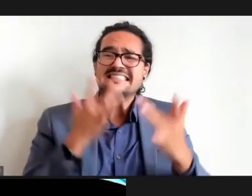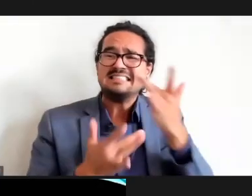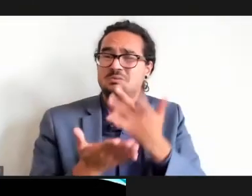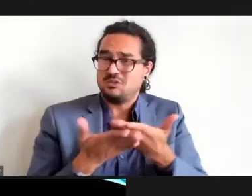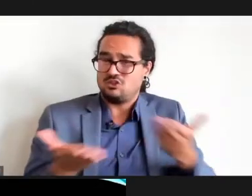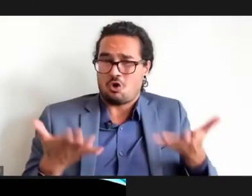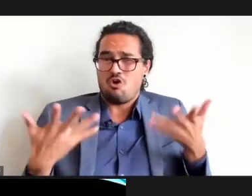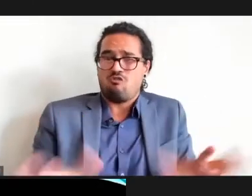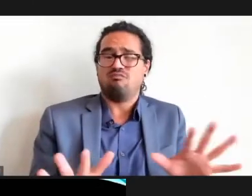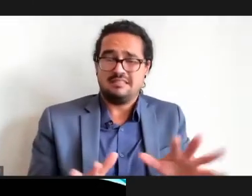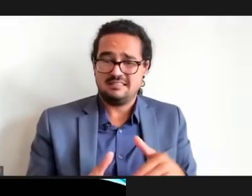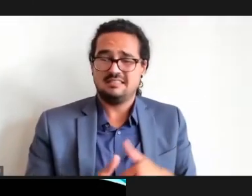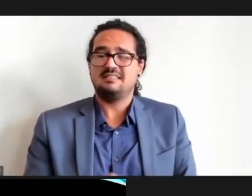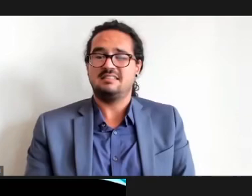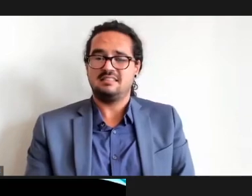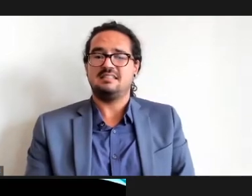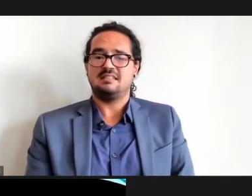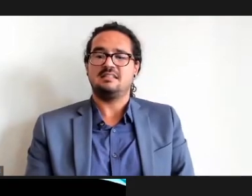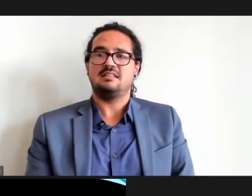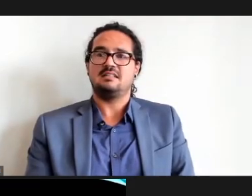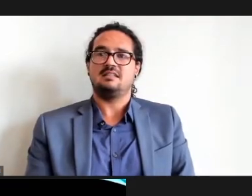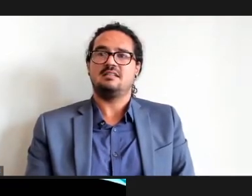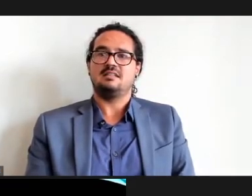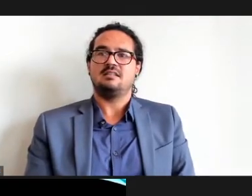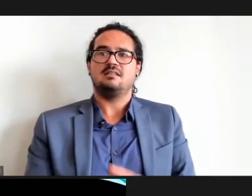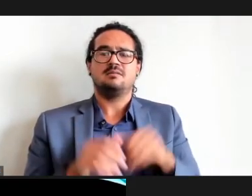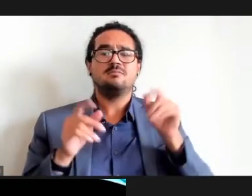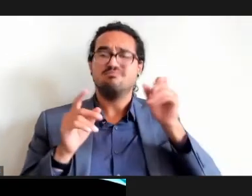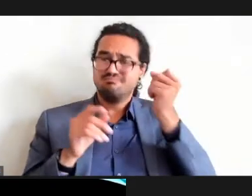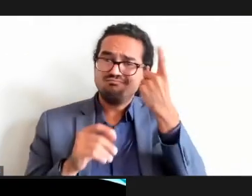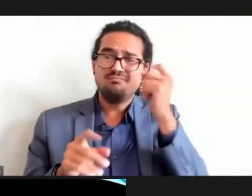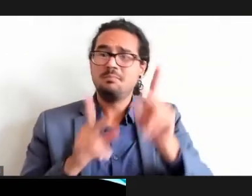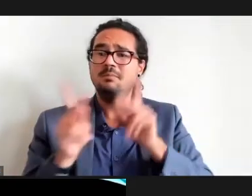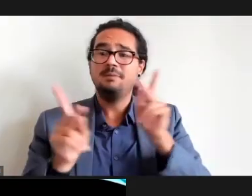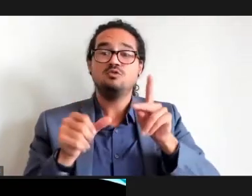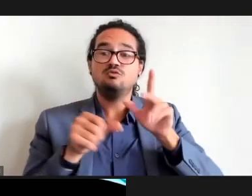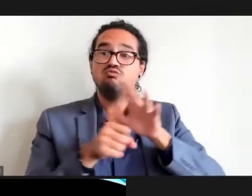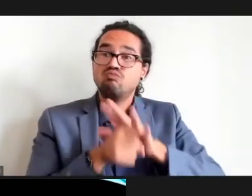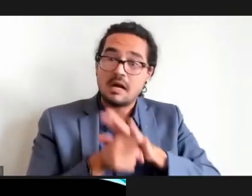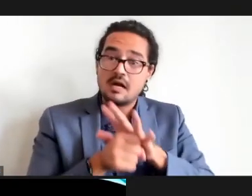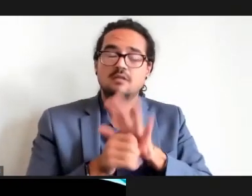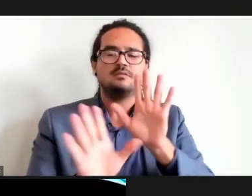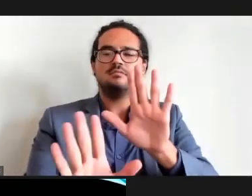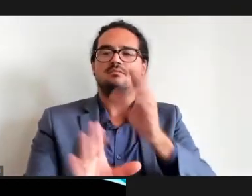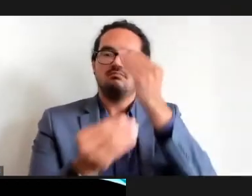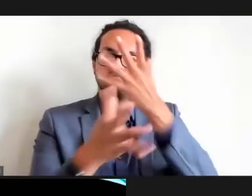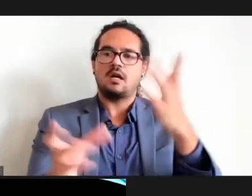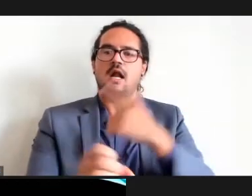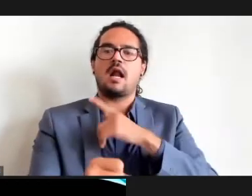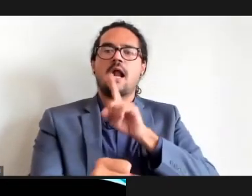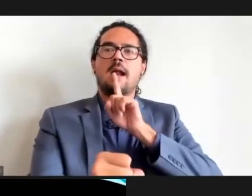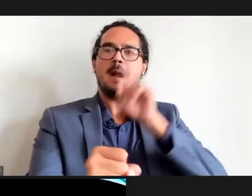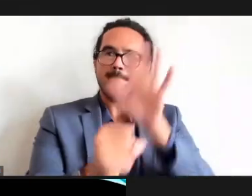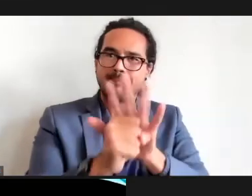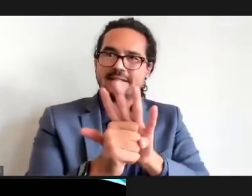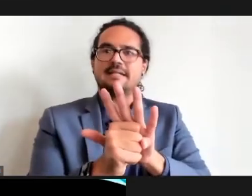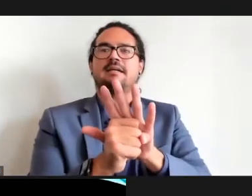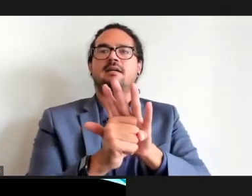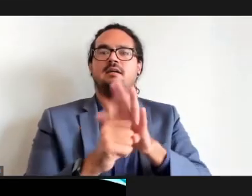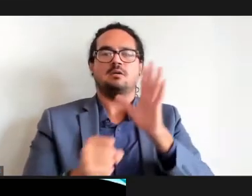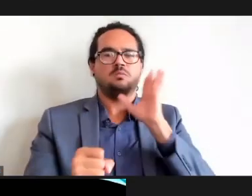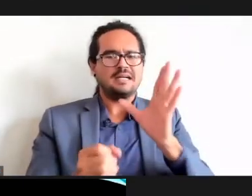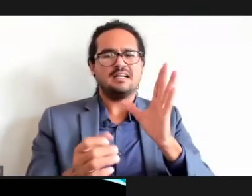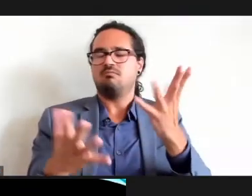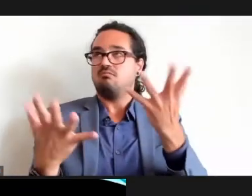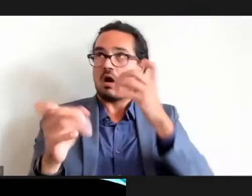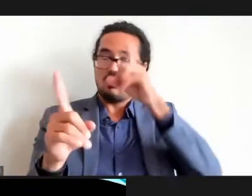communities, and we are fully committed to putting this darn thing out and moving on. And this team's making that happen.